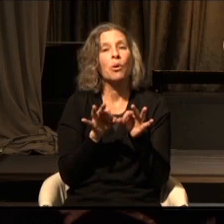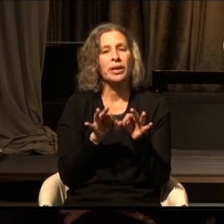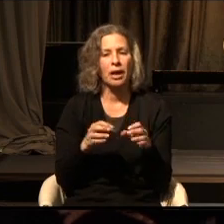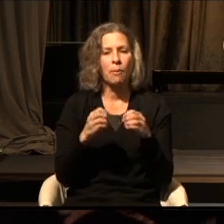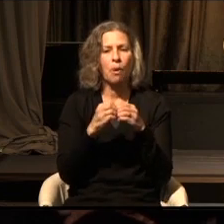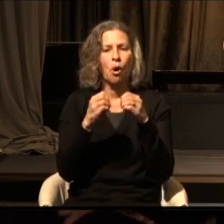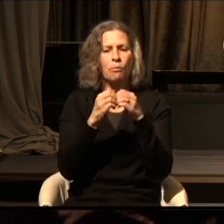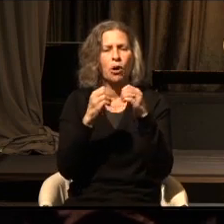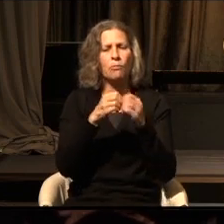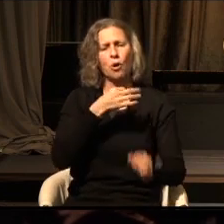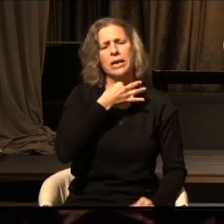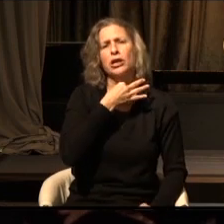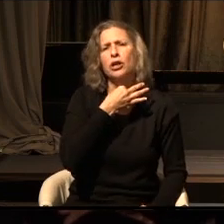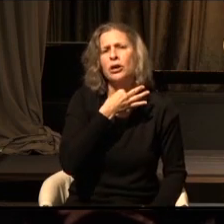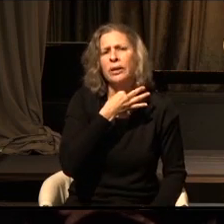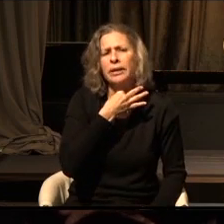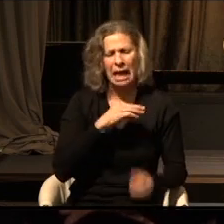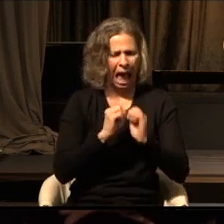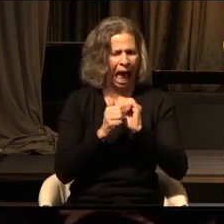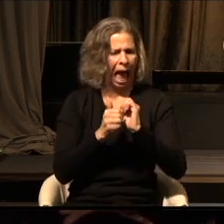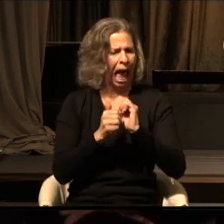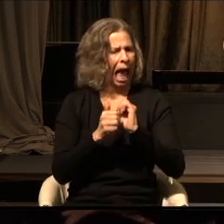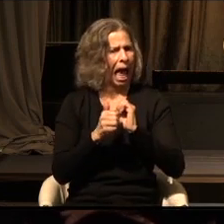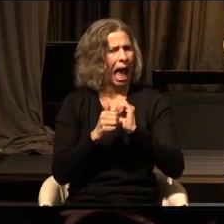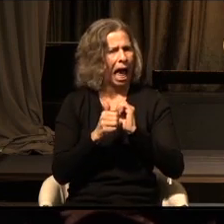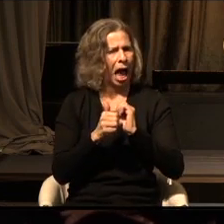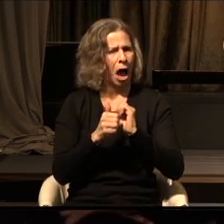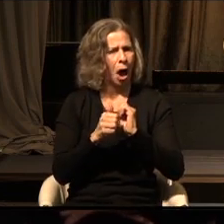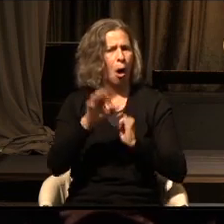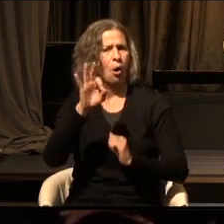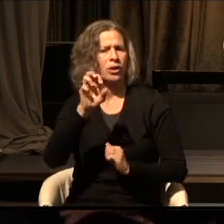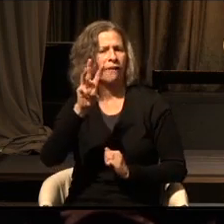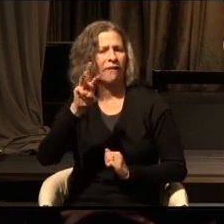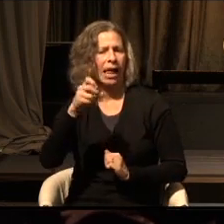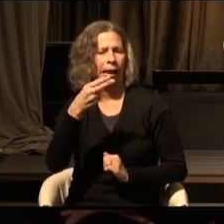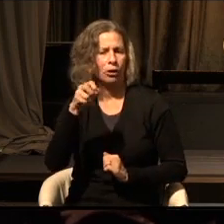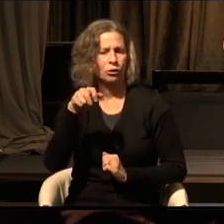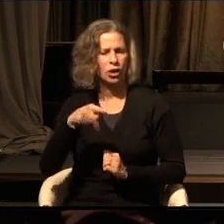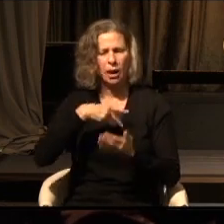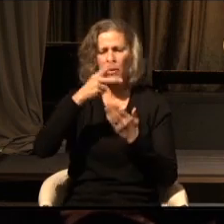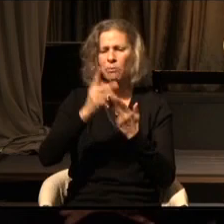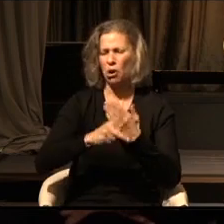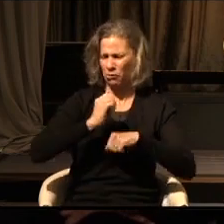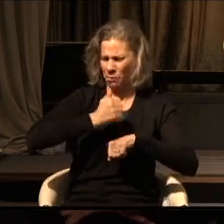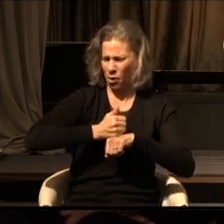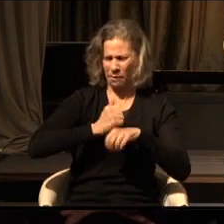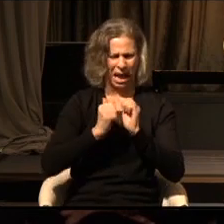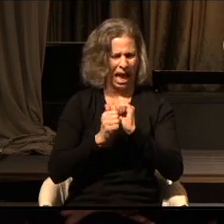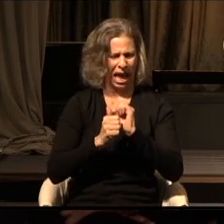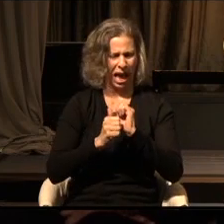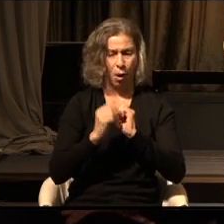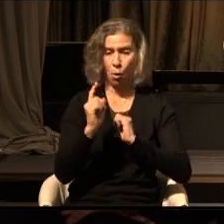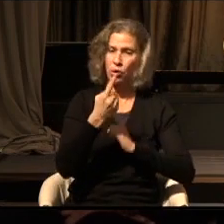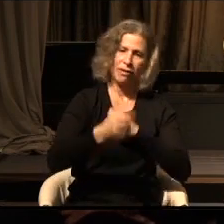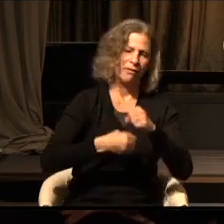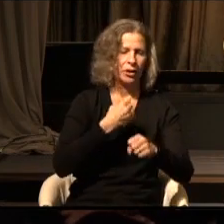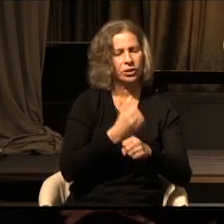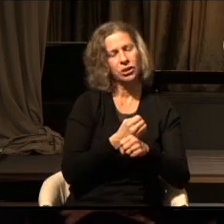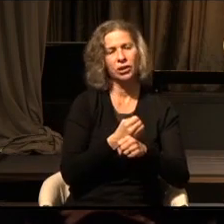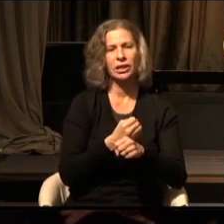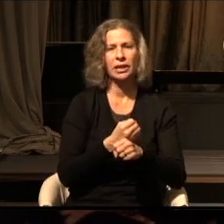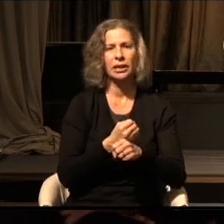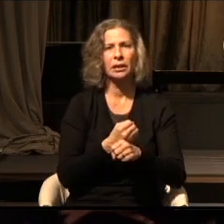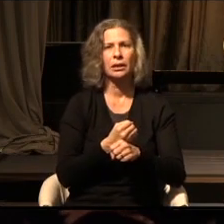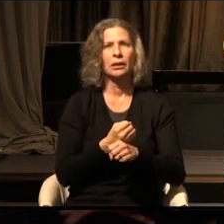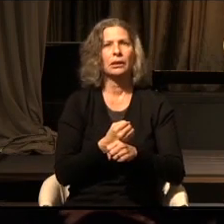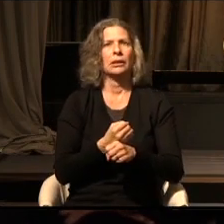increasingly curious about how is this fellowship program actually working. Year one, I was doing this like fish